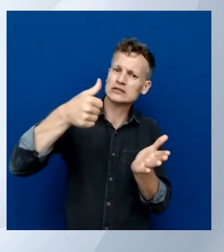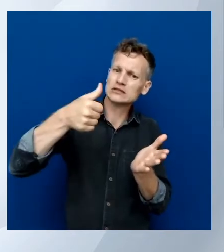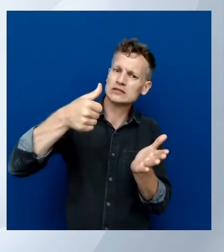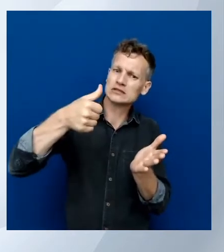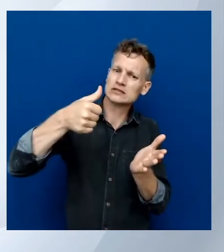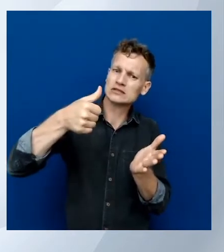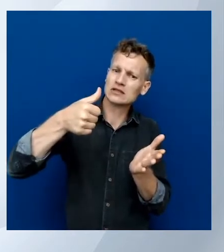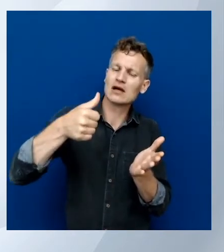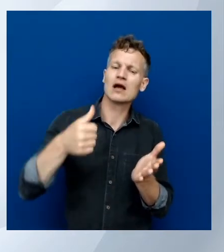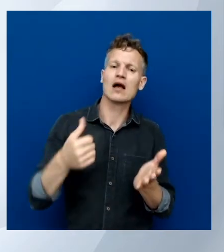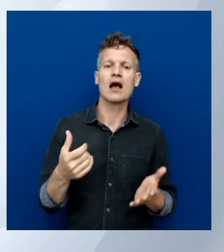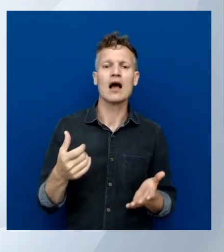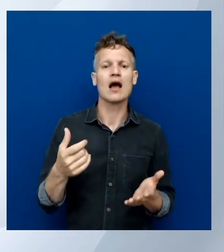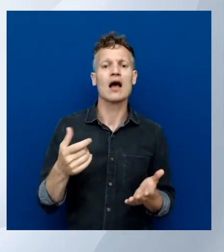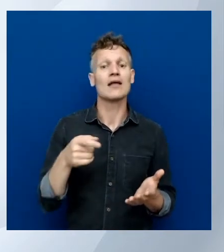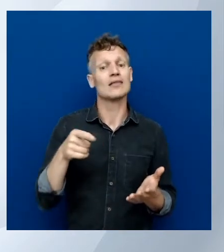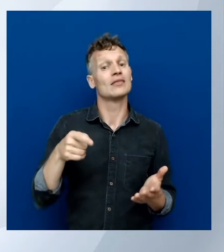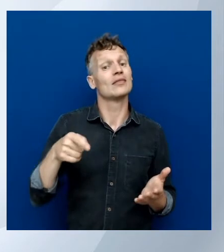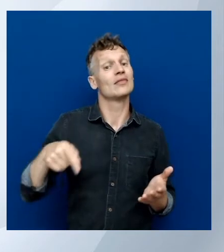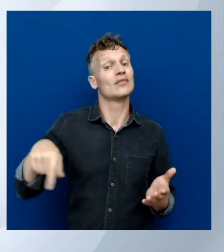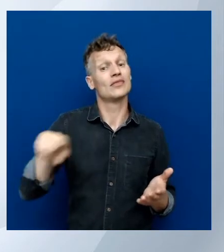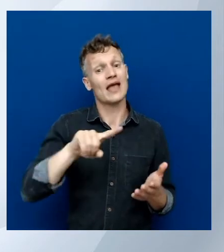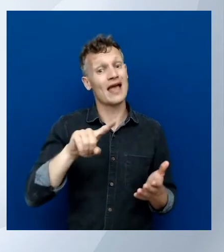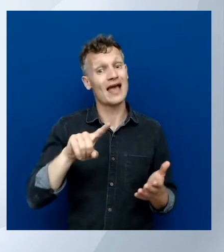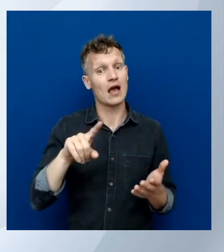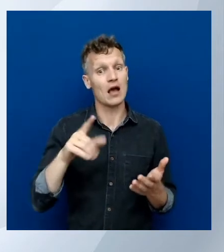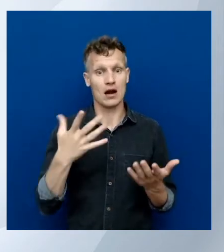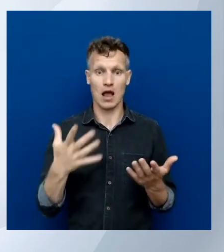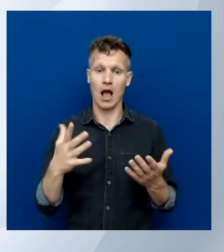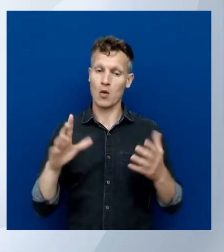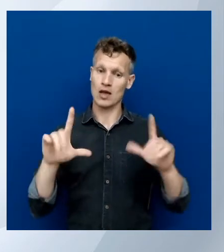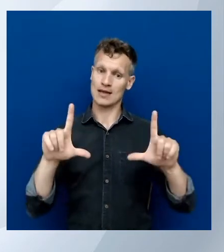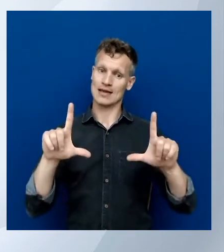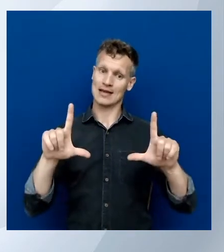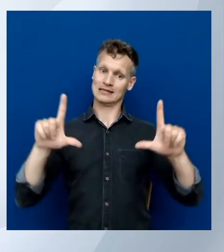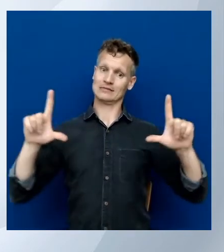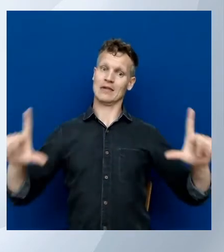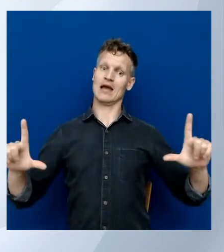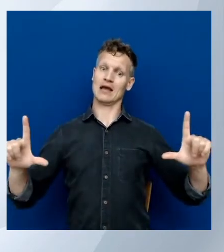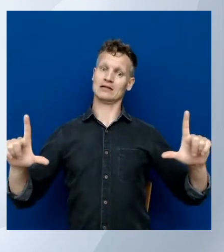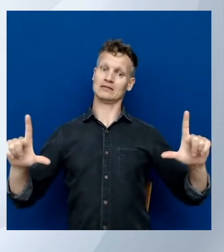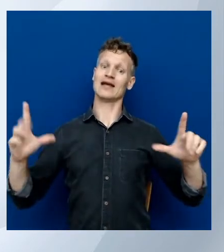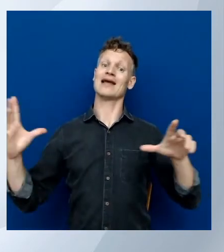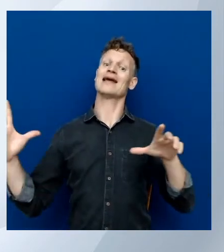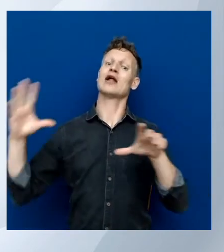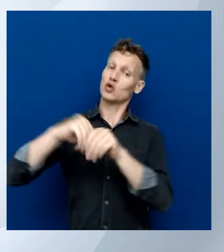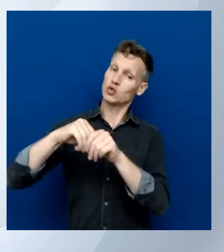extended the policy framework to include Gatekeeper.